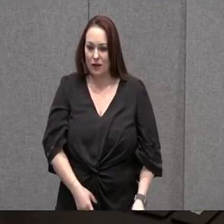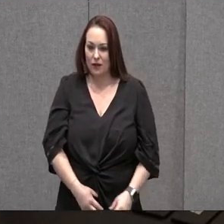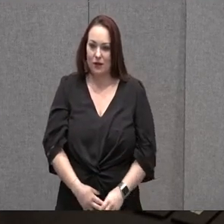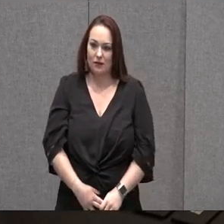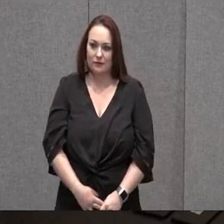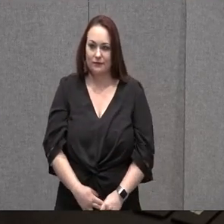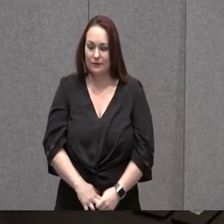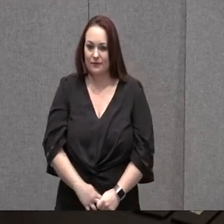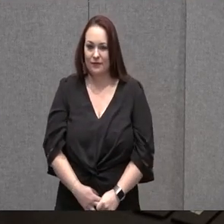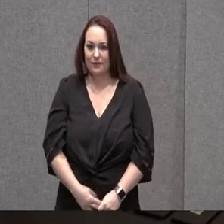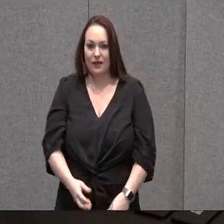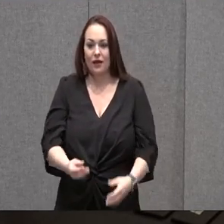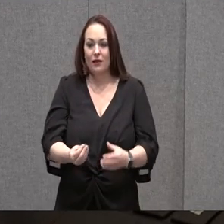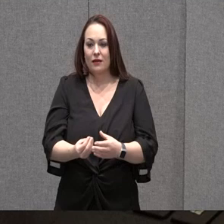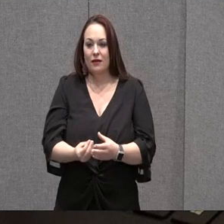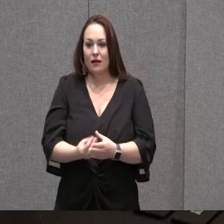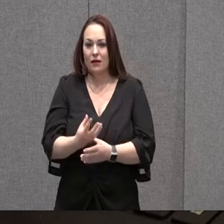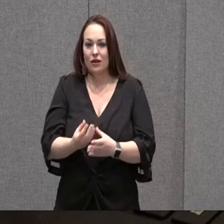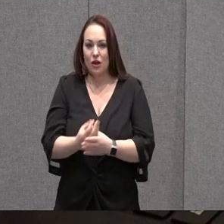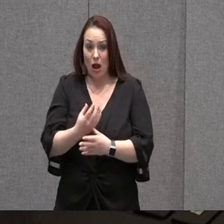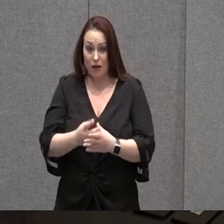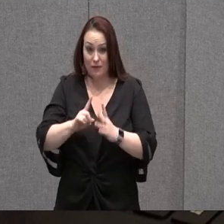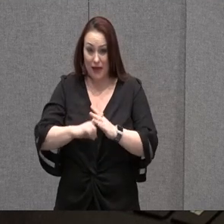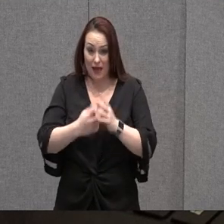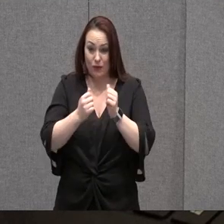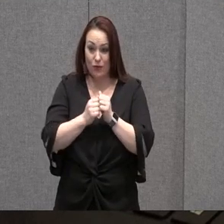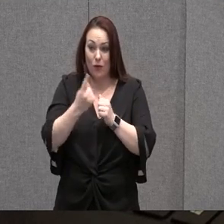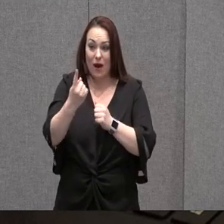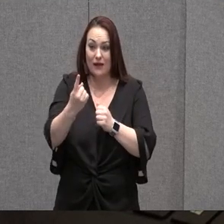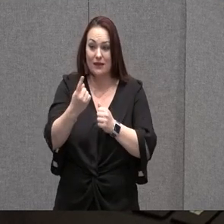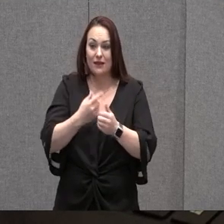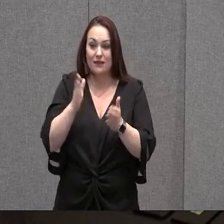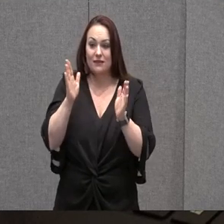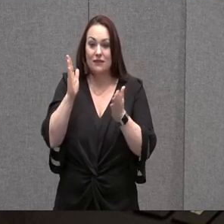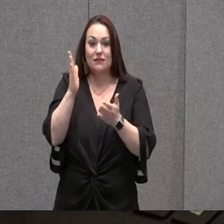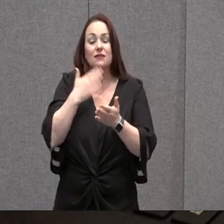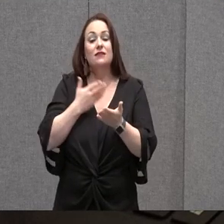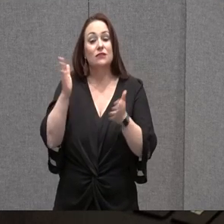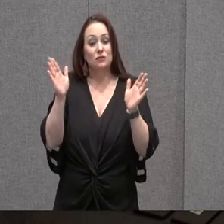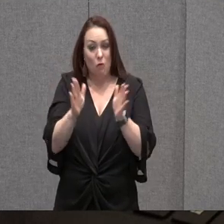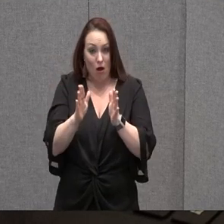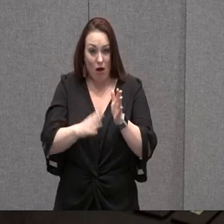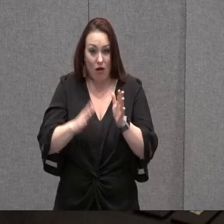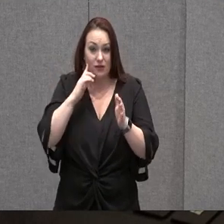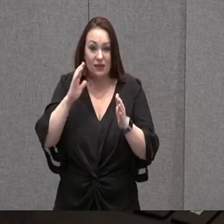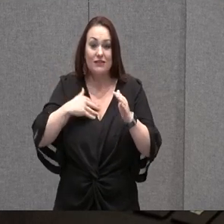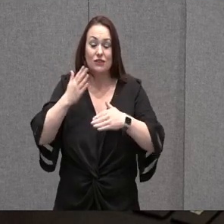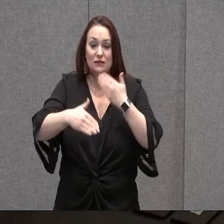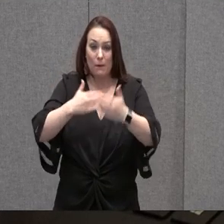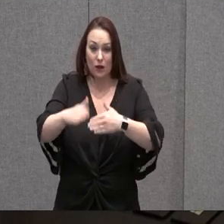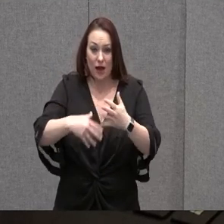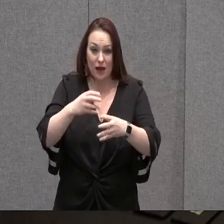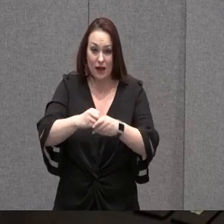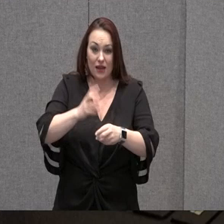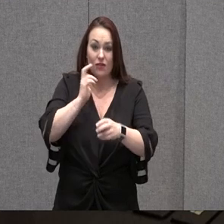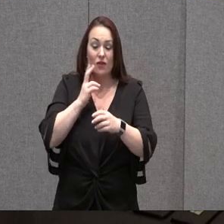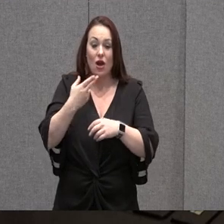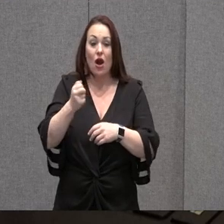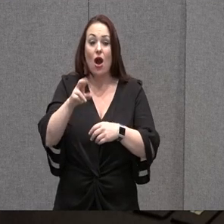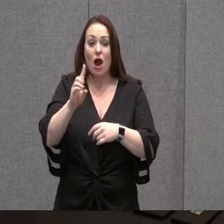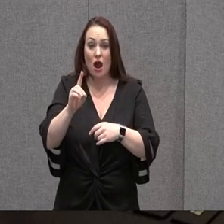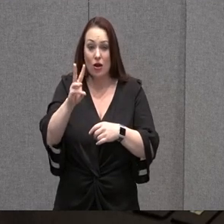Our family's garden story began with one small potted fern. Dad stumbled upon it in the hardware store when he